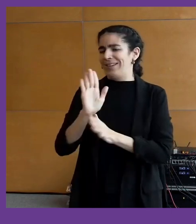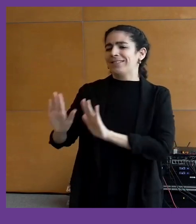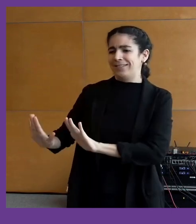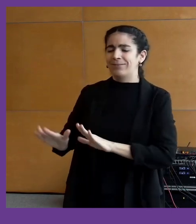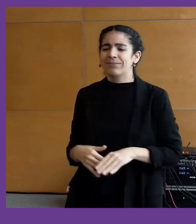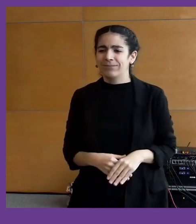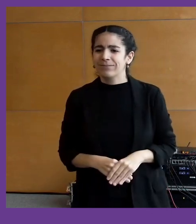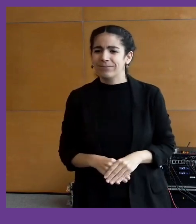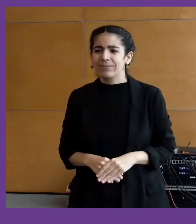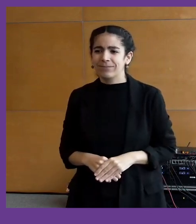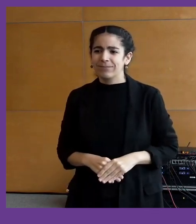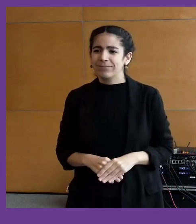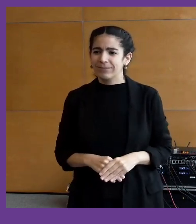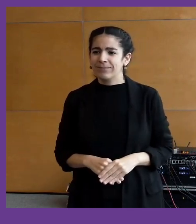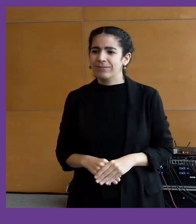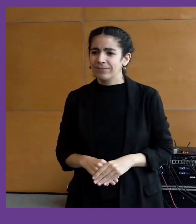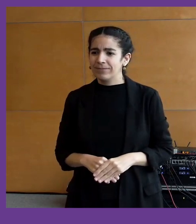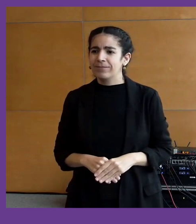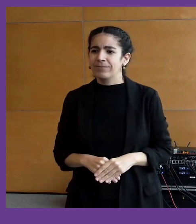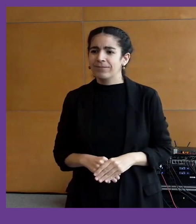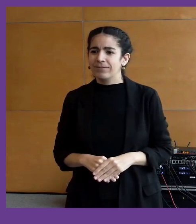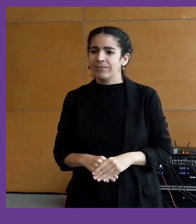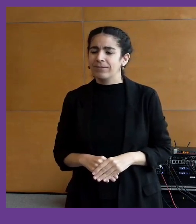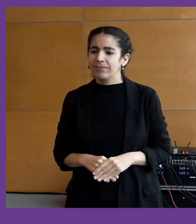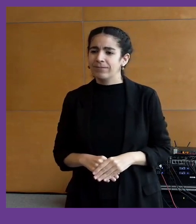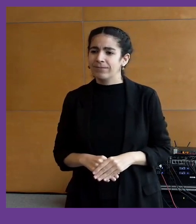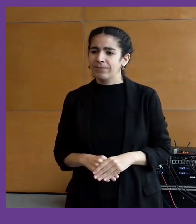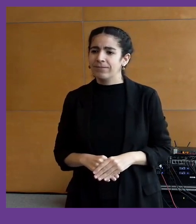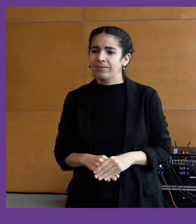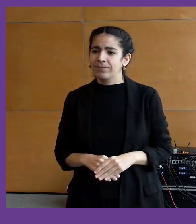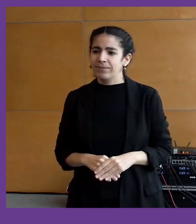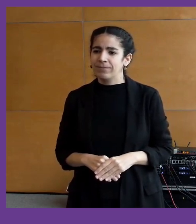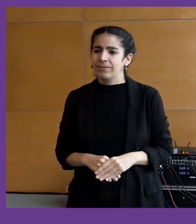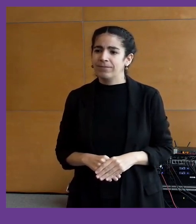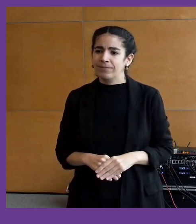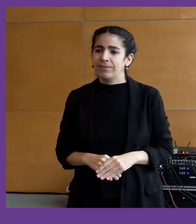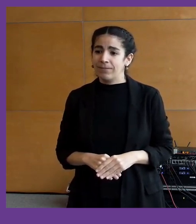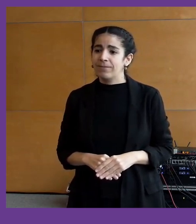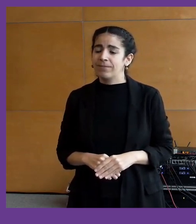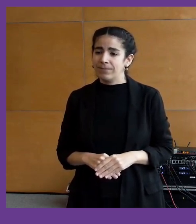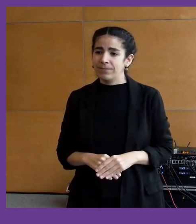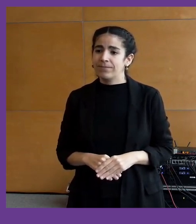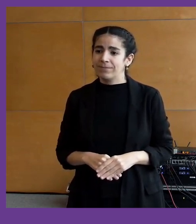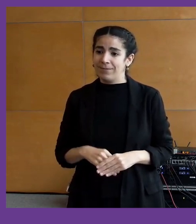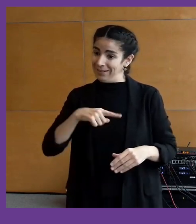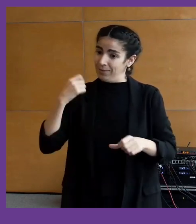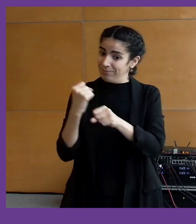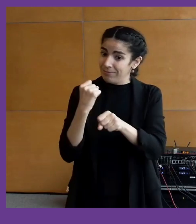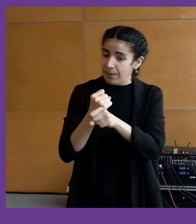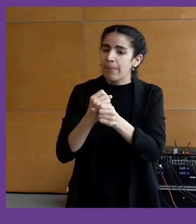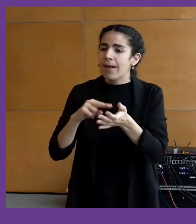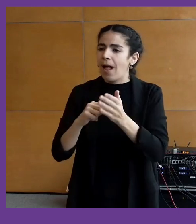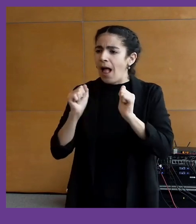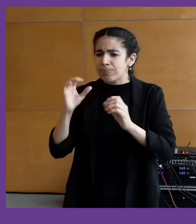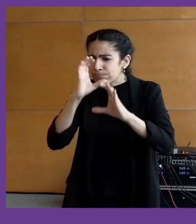and rights of people with disabilities. It also encourages national tourism administrations, destinations,